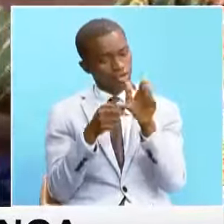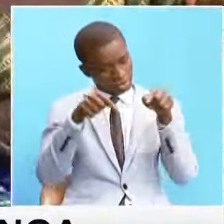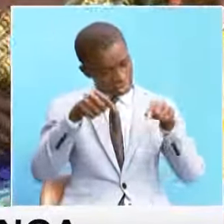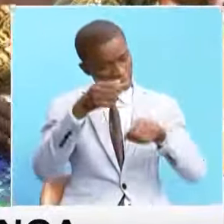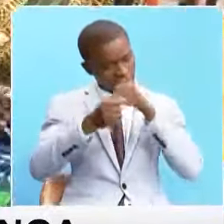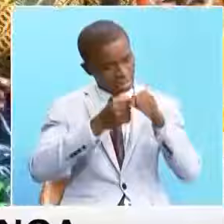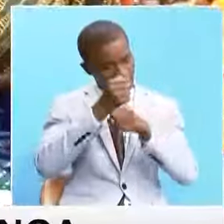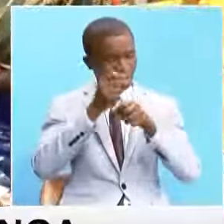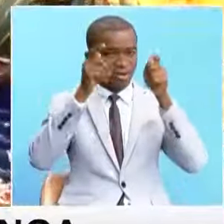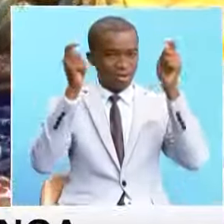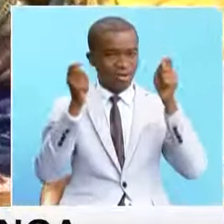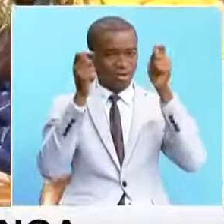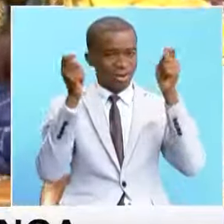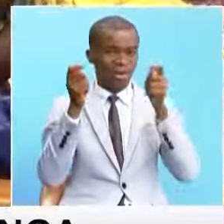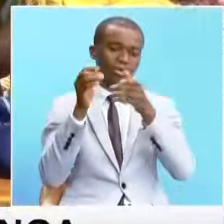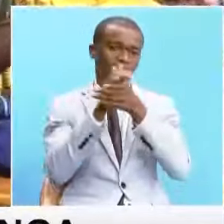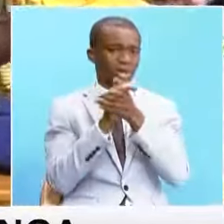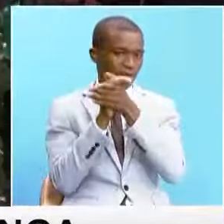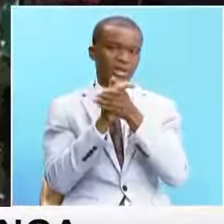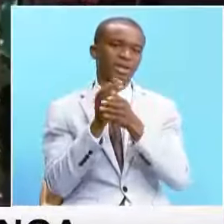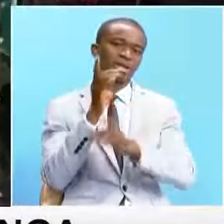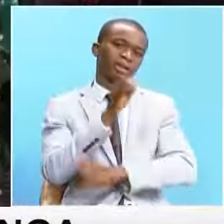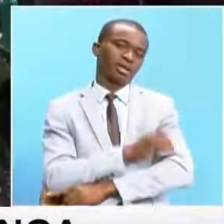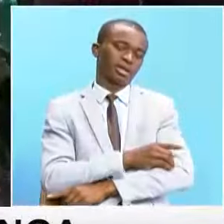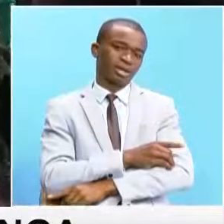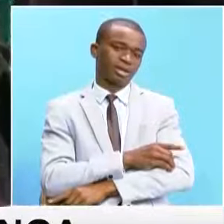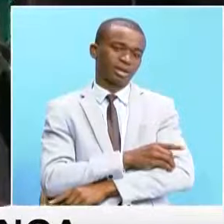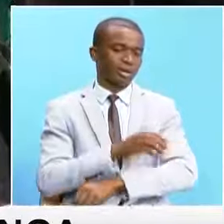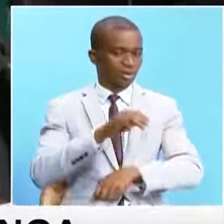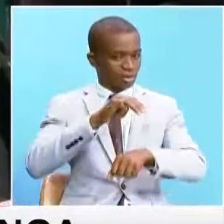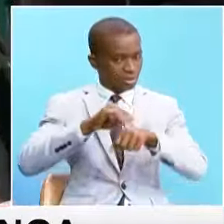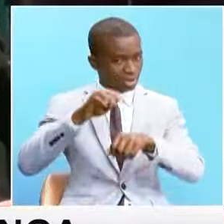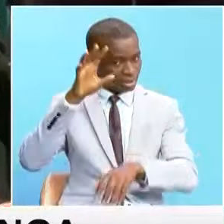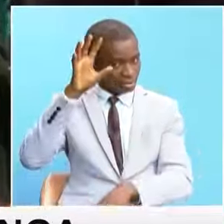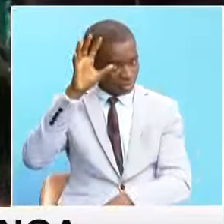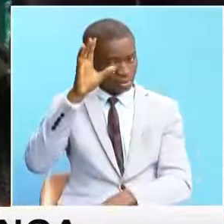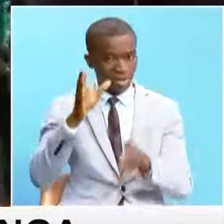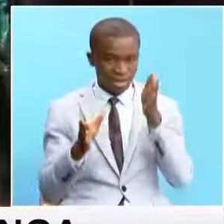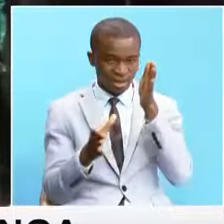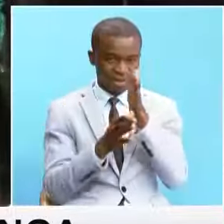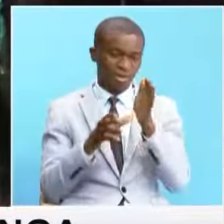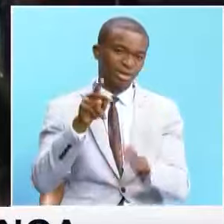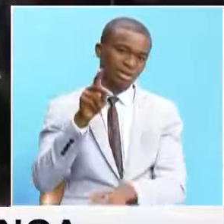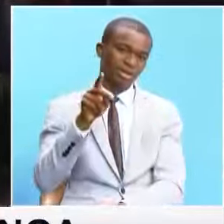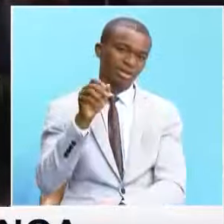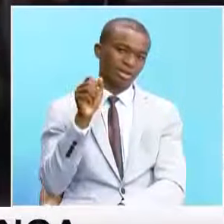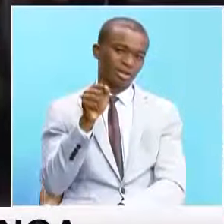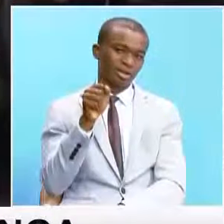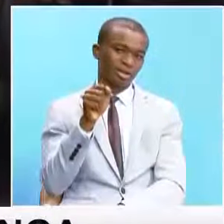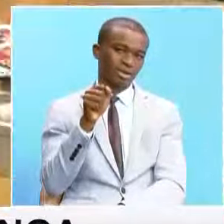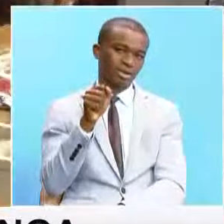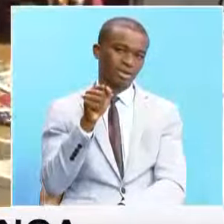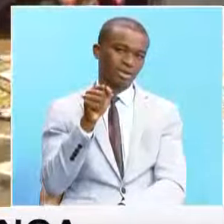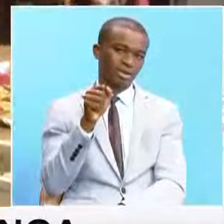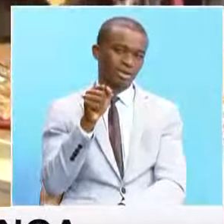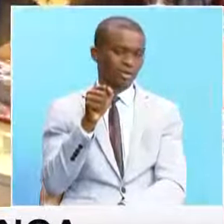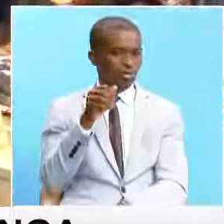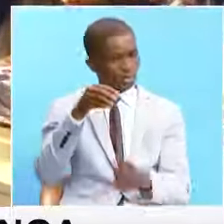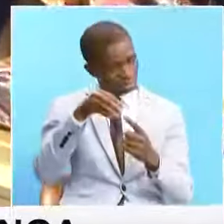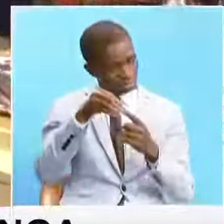of Cooperative Day. And Muchinga Province Deputy Permanent Secretary Reverend Matthews Chilekwa, who was the guest of honor at this year's